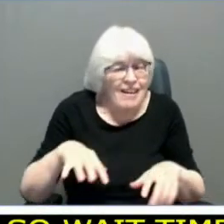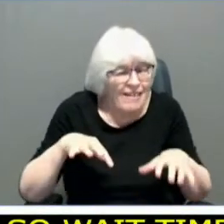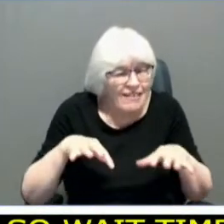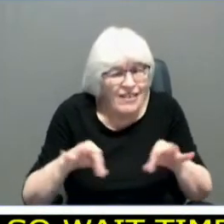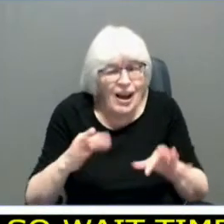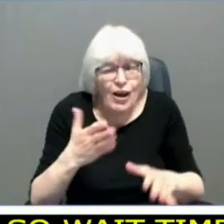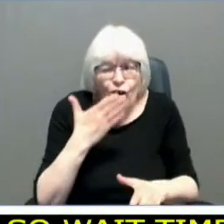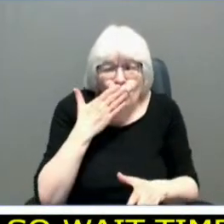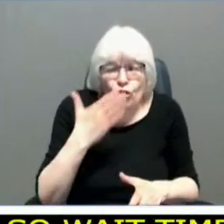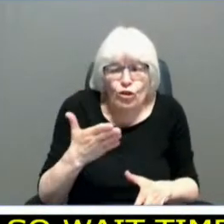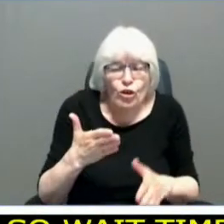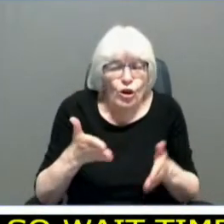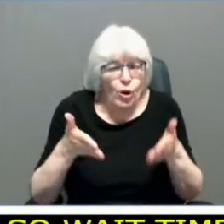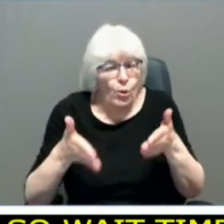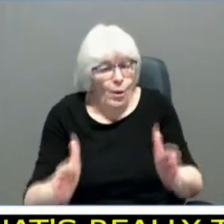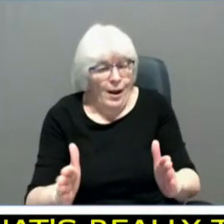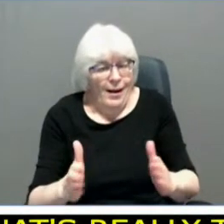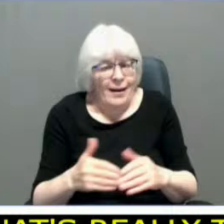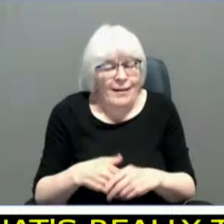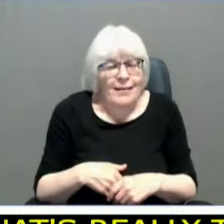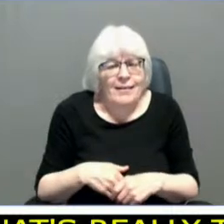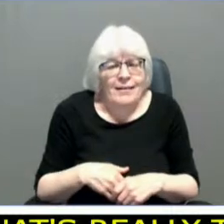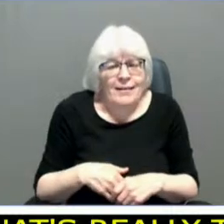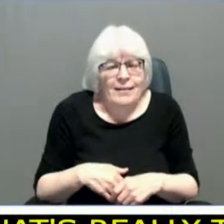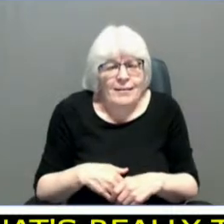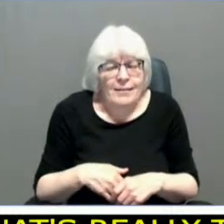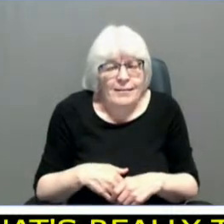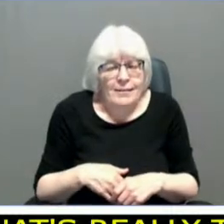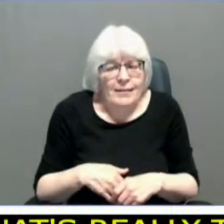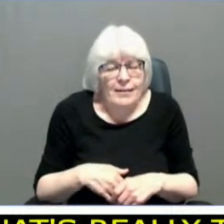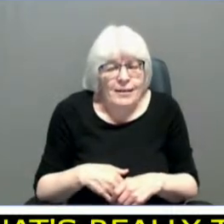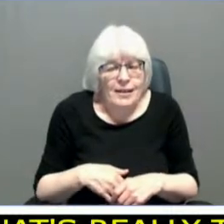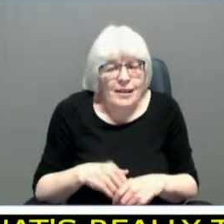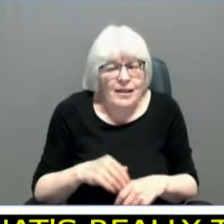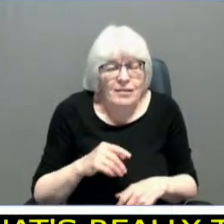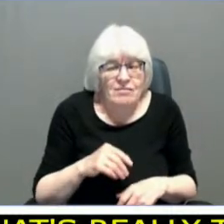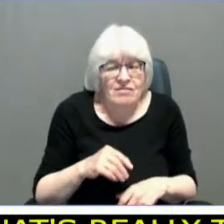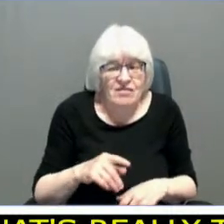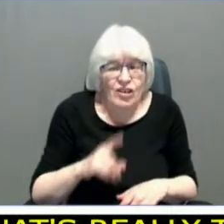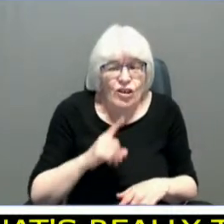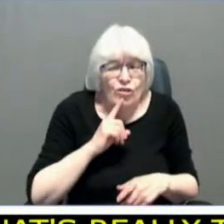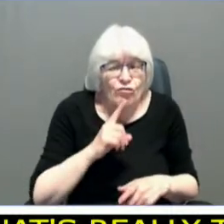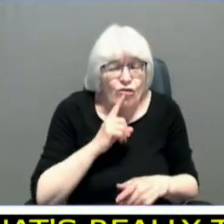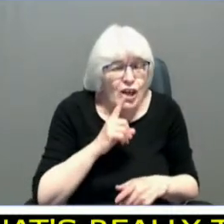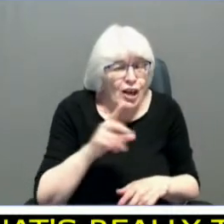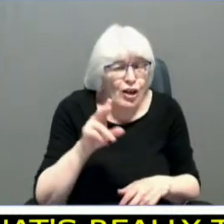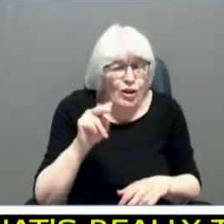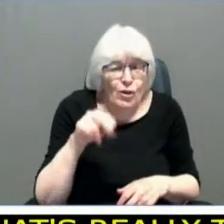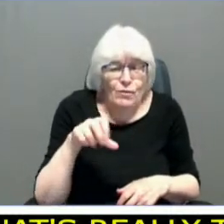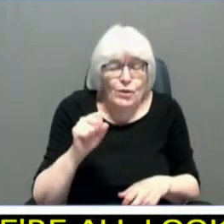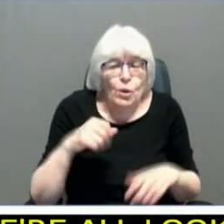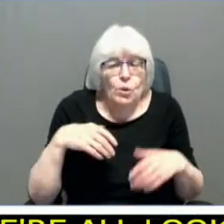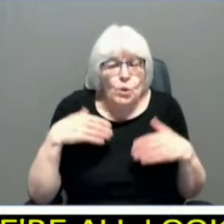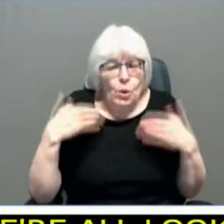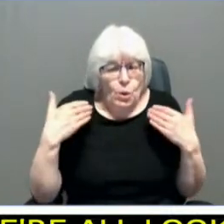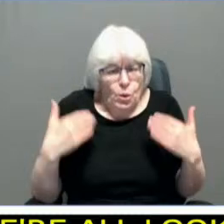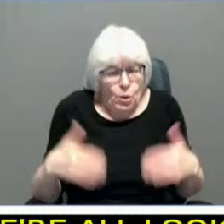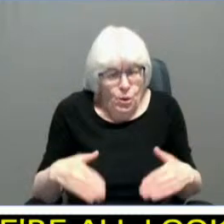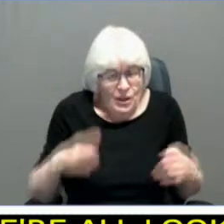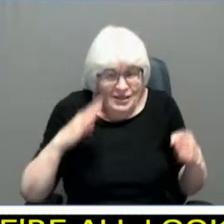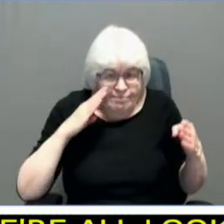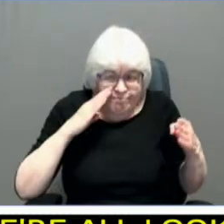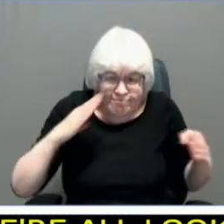capacity. And I'll tell you that in Nova Scotia, there's a tremendous focus on